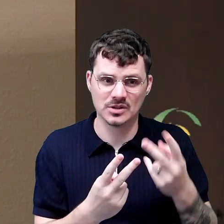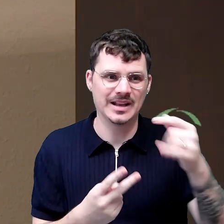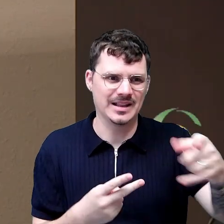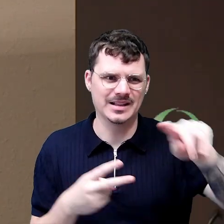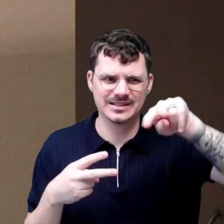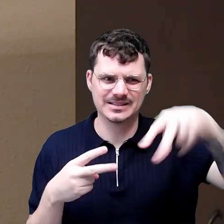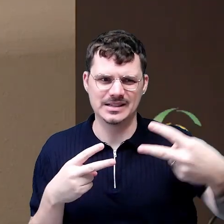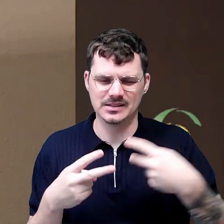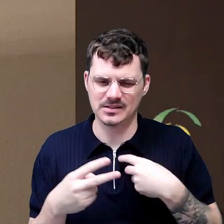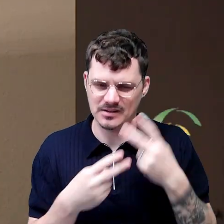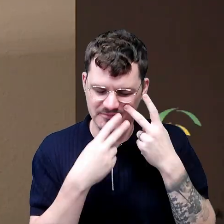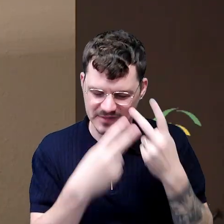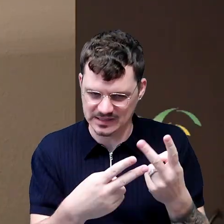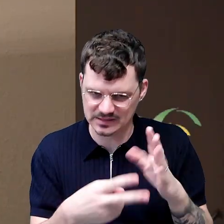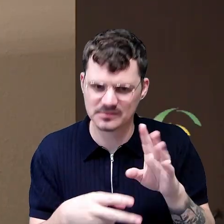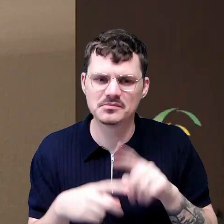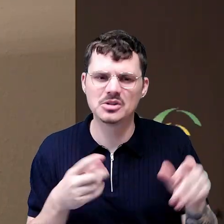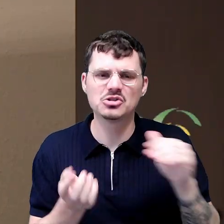having the second visit.